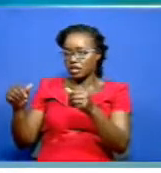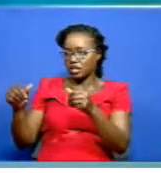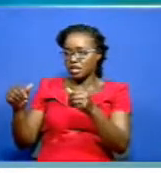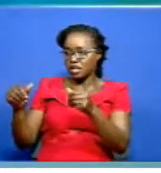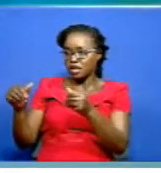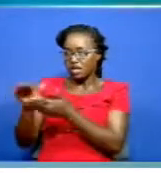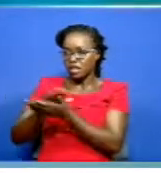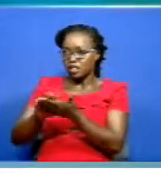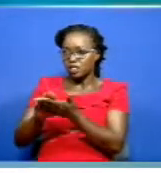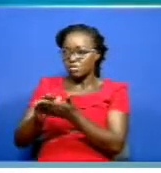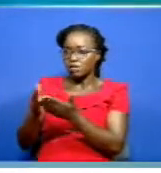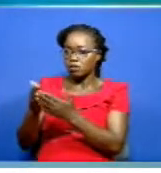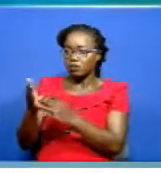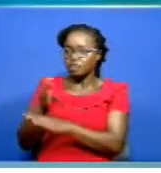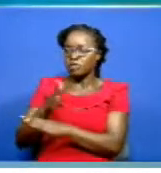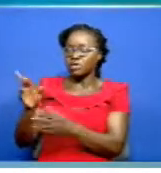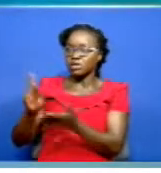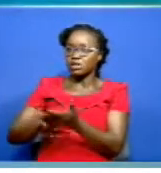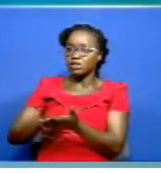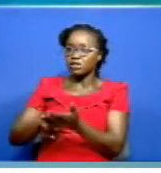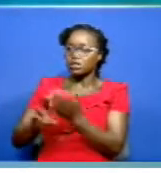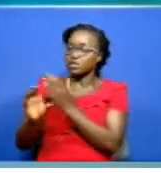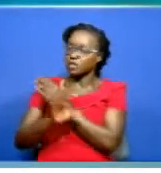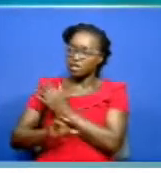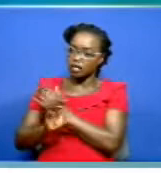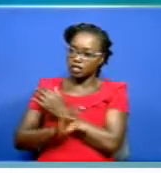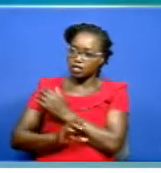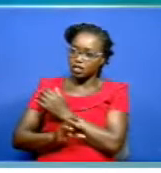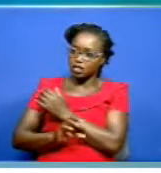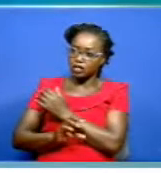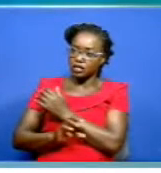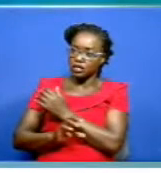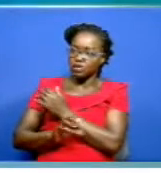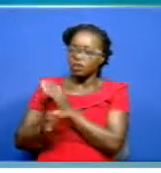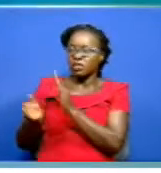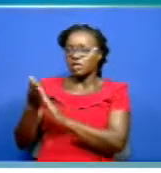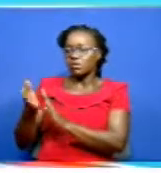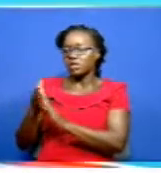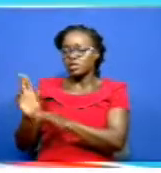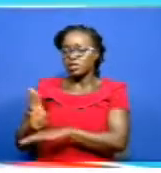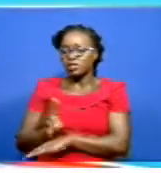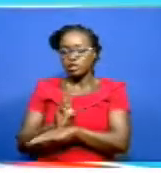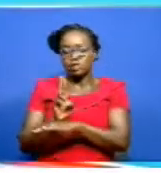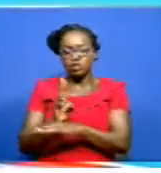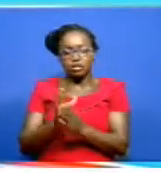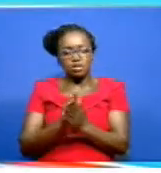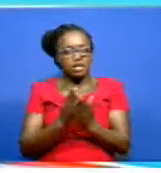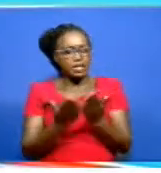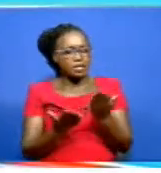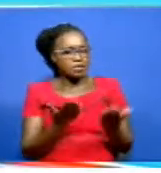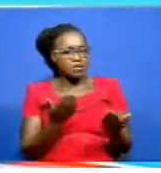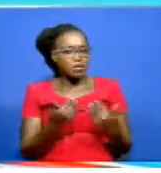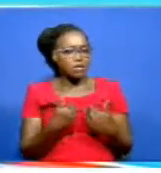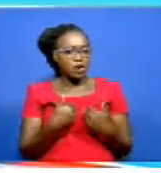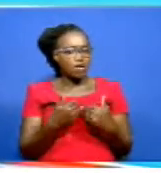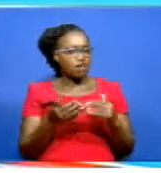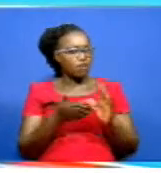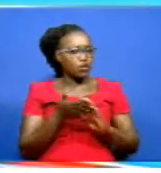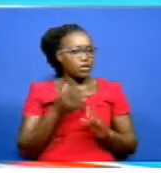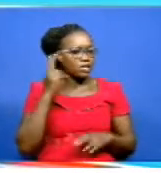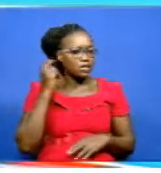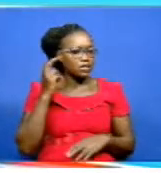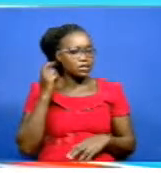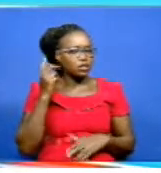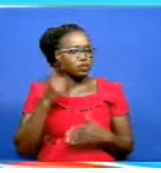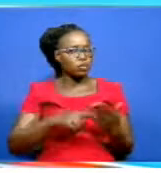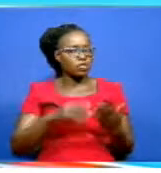established before the registration in the country for the emergency use listing. And perhaps we can have a quick listening to what